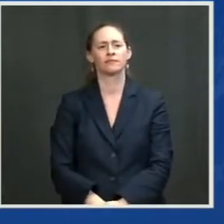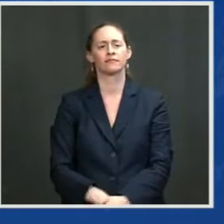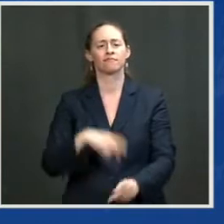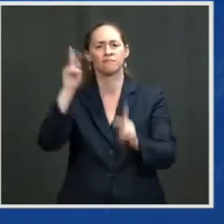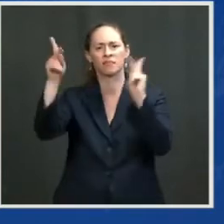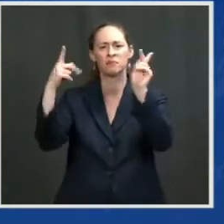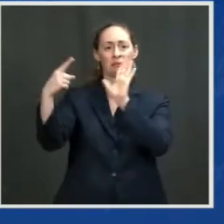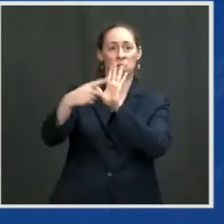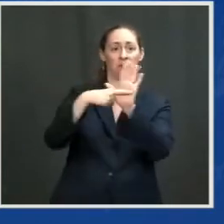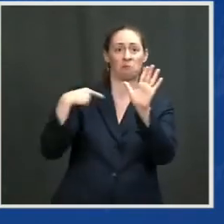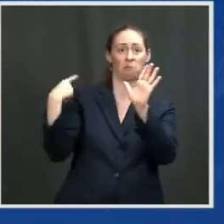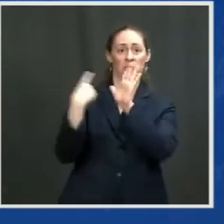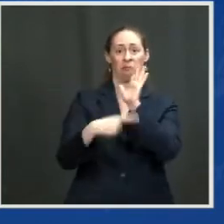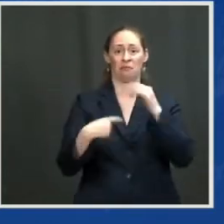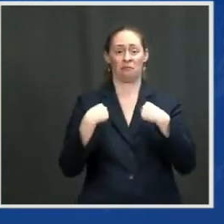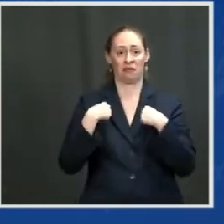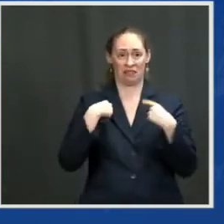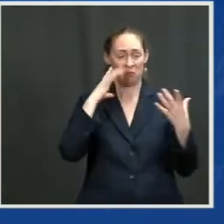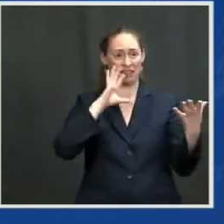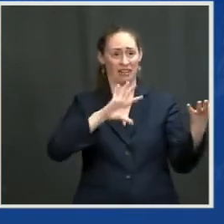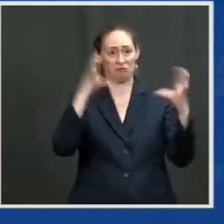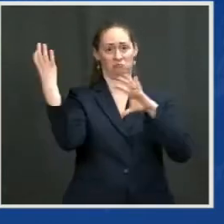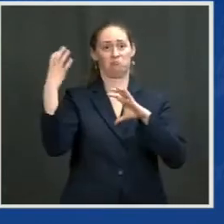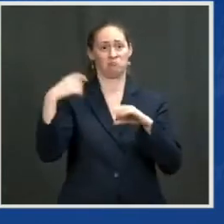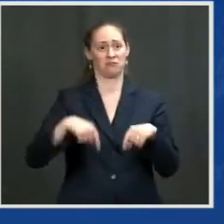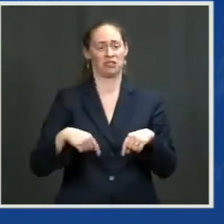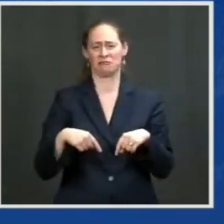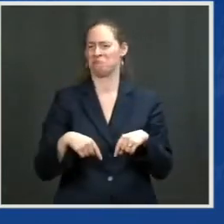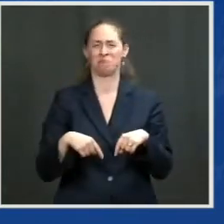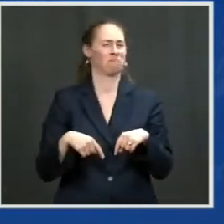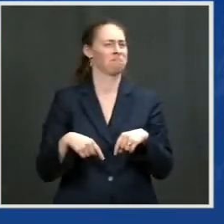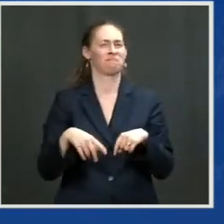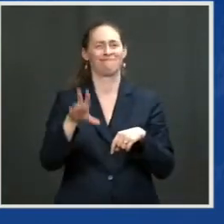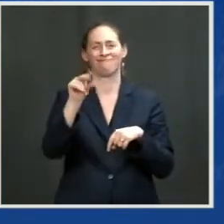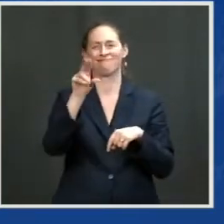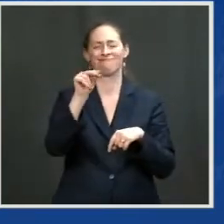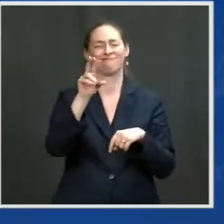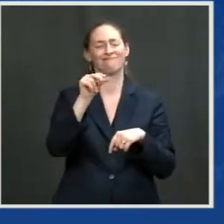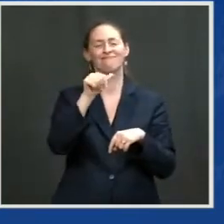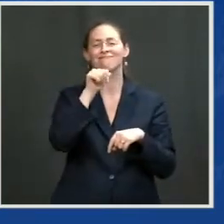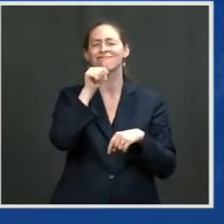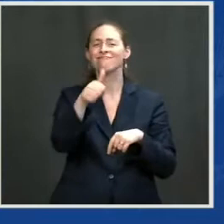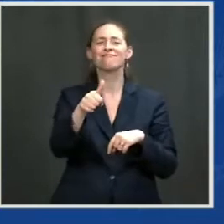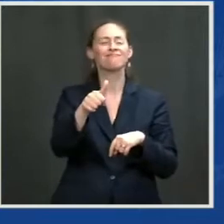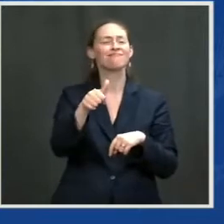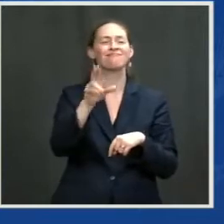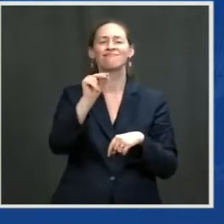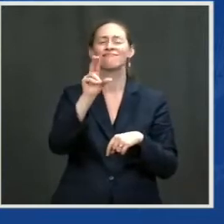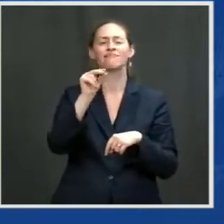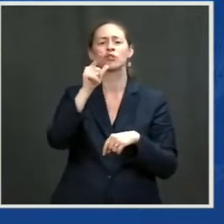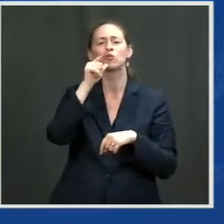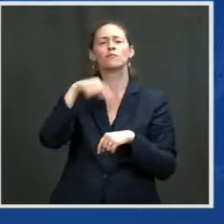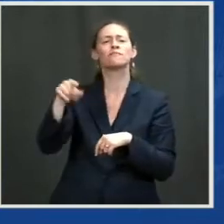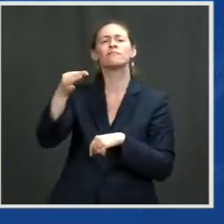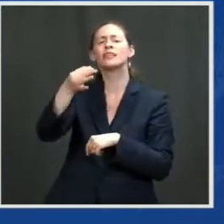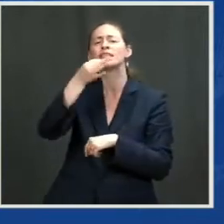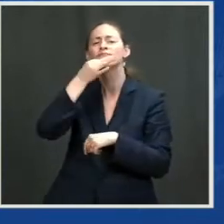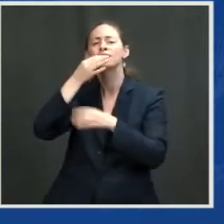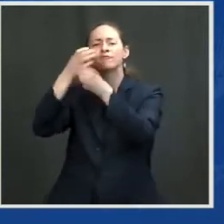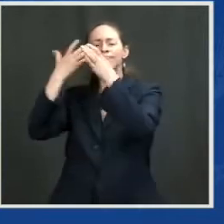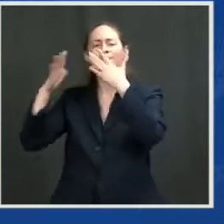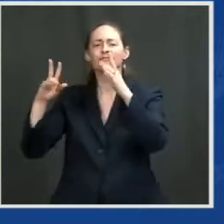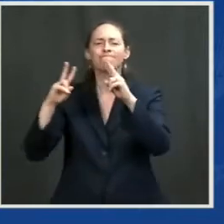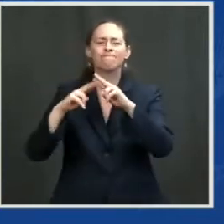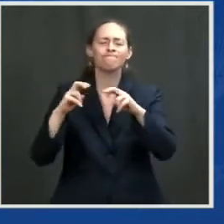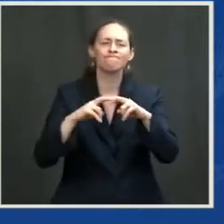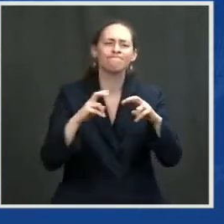one problem with their argument: the facts. Experts have looked at it. The last time taxes were around the rates I'm proposing was in